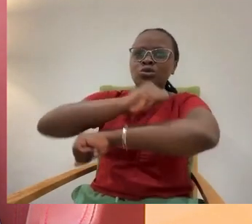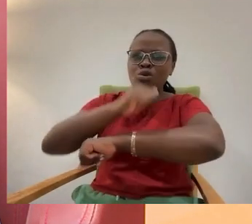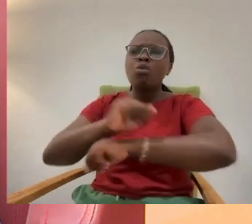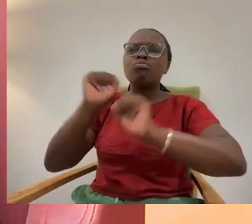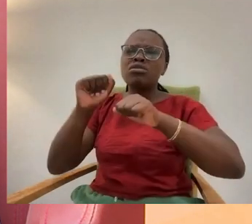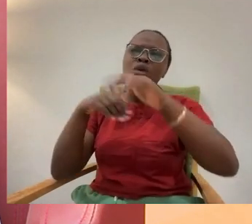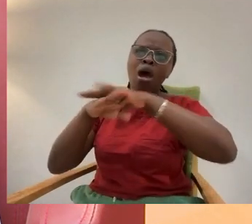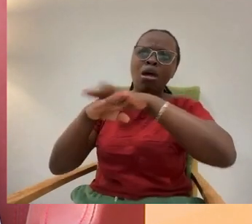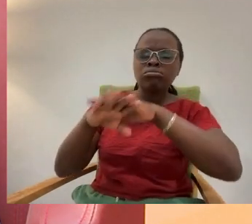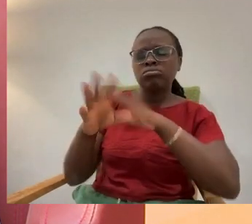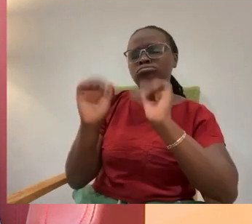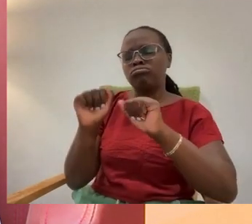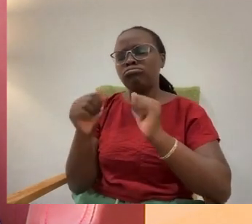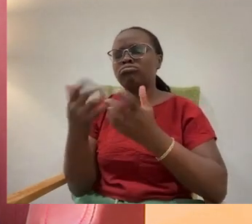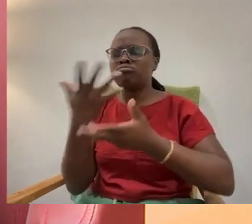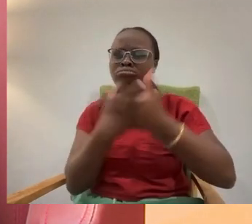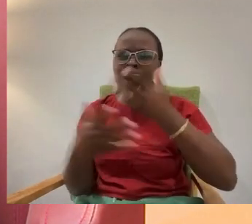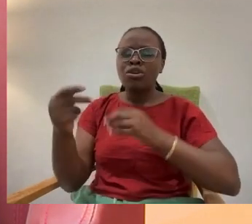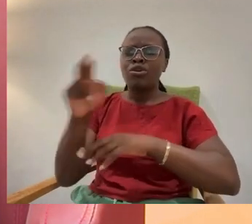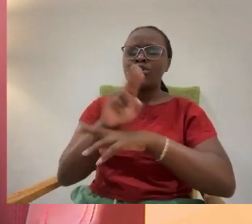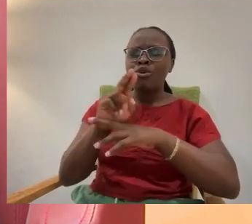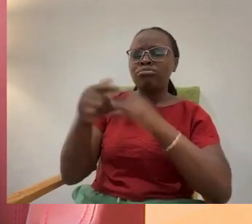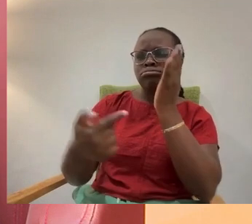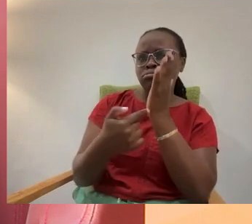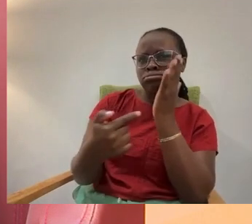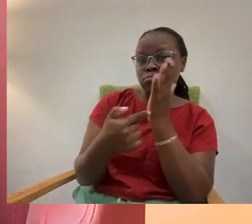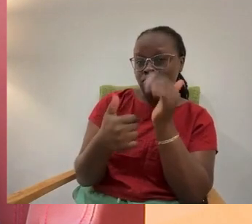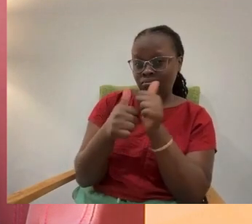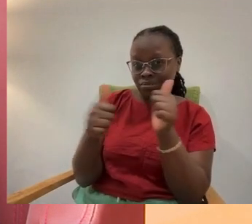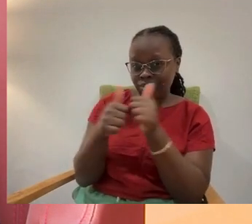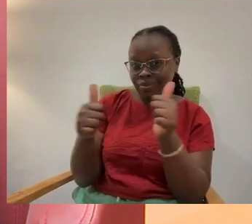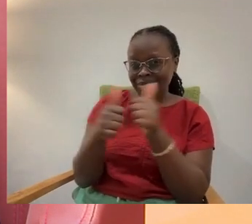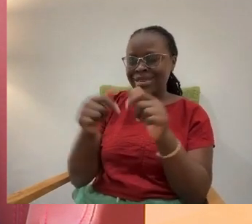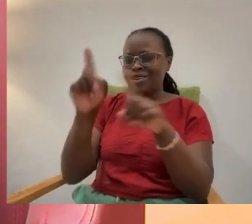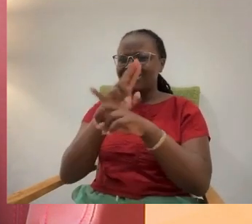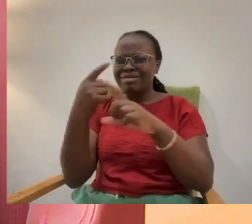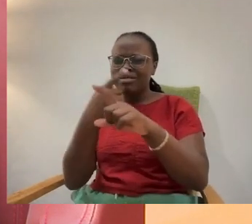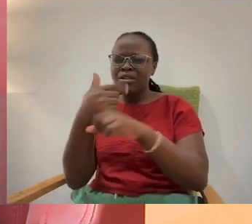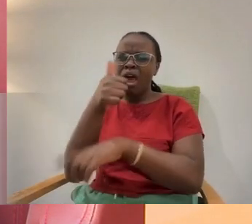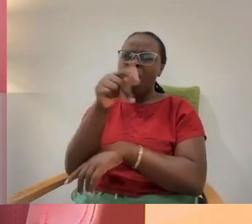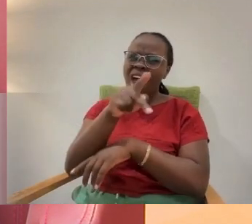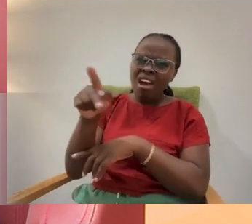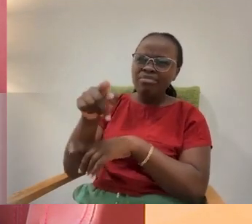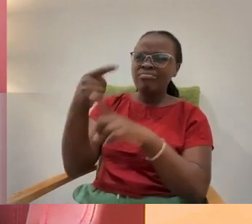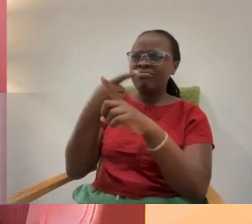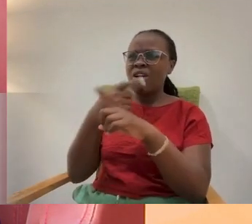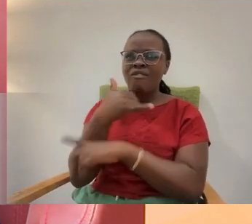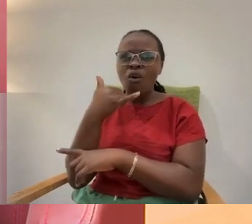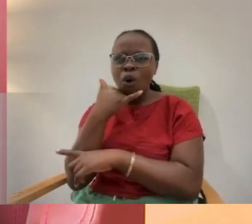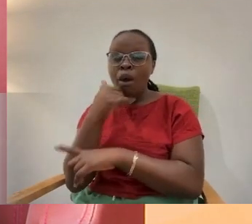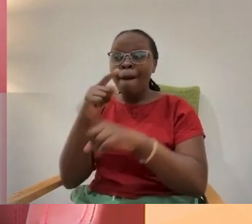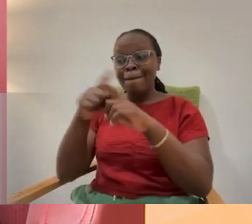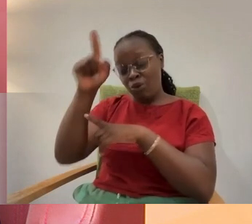to embrace technologies as the tools, apps, and different other form of engagement. But